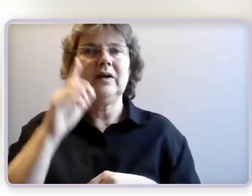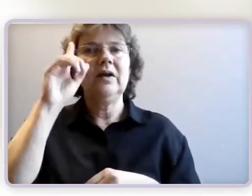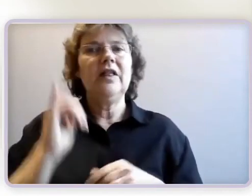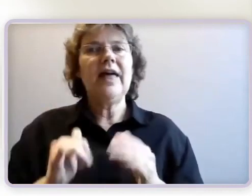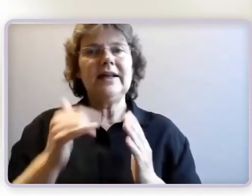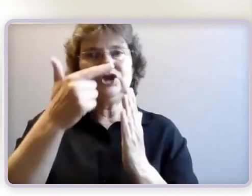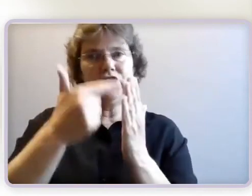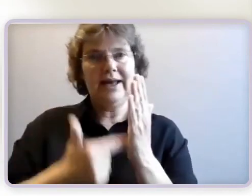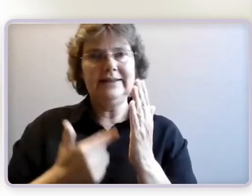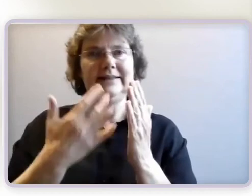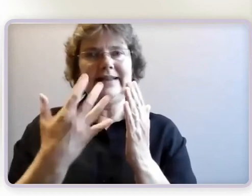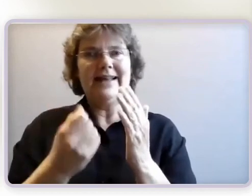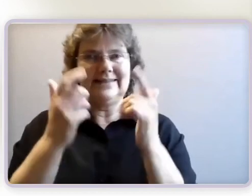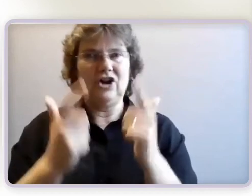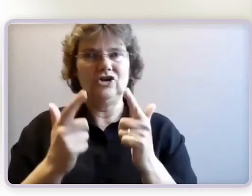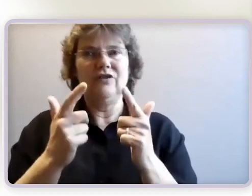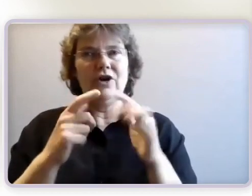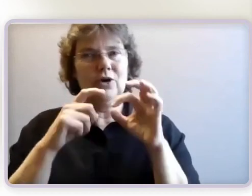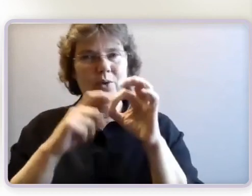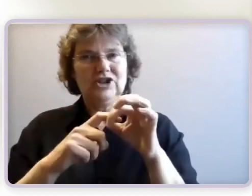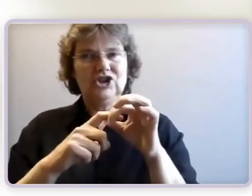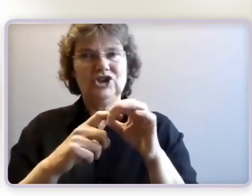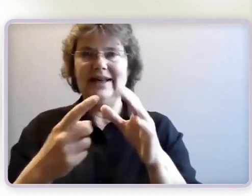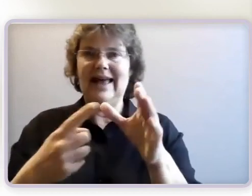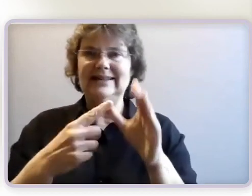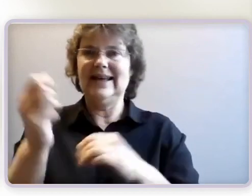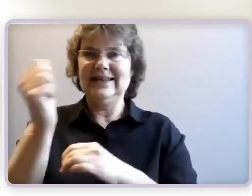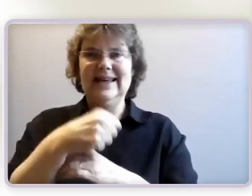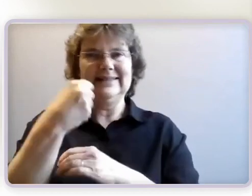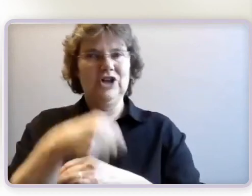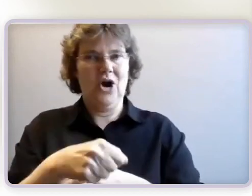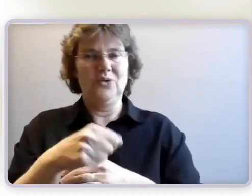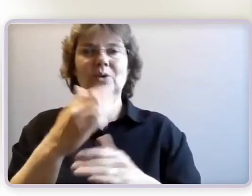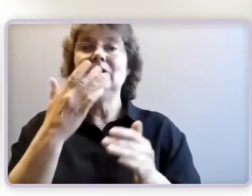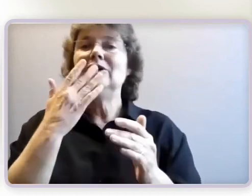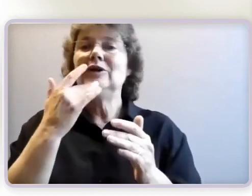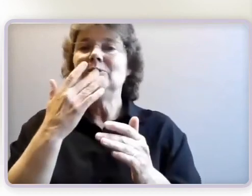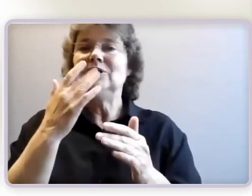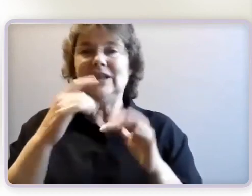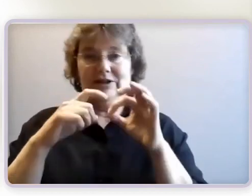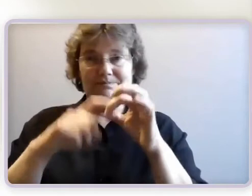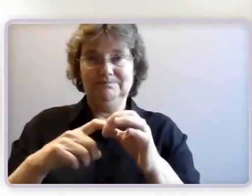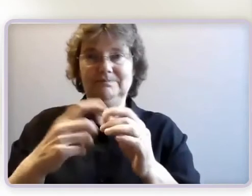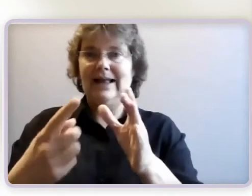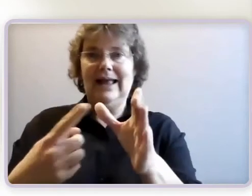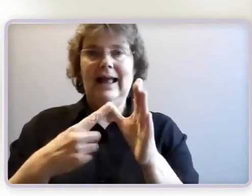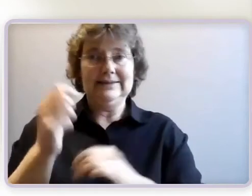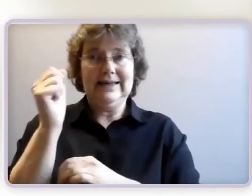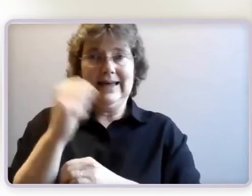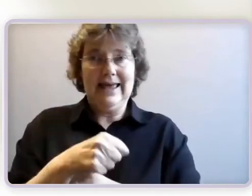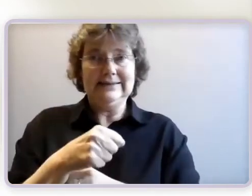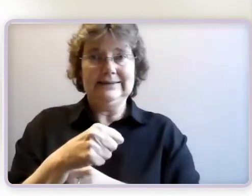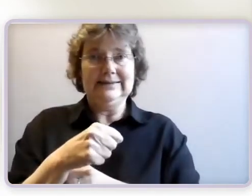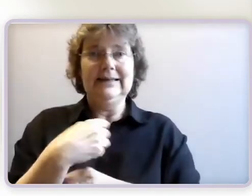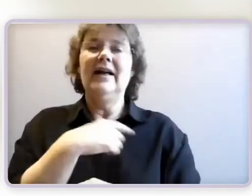has a lot of yes and no questions. And if you answered yes to the particular questions, we would recommend getting